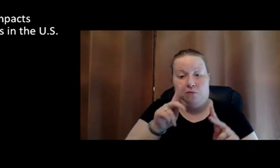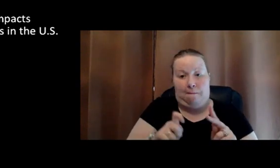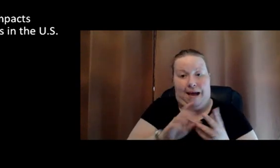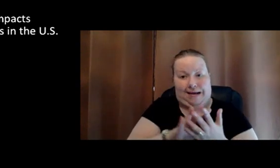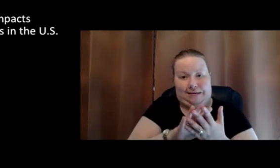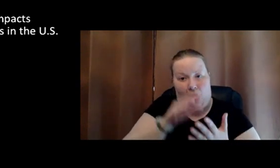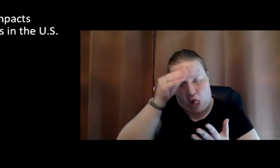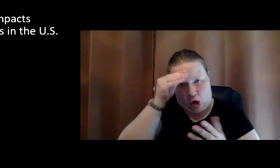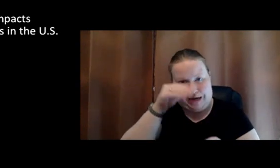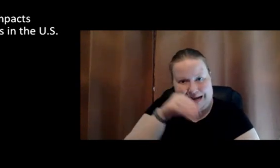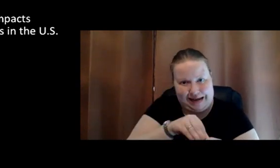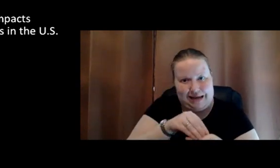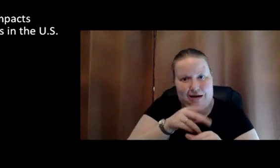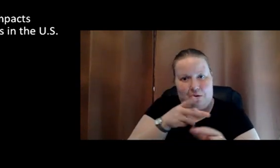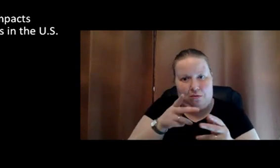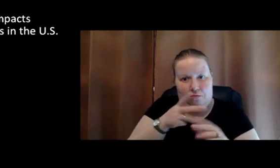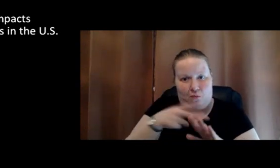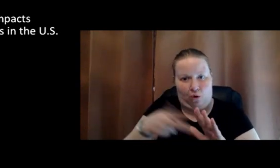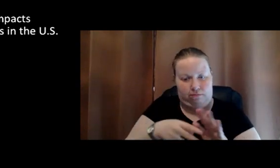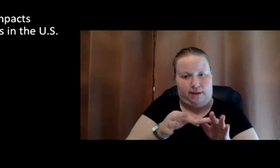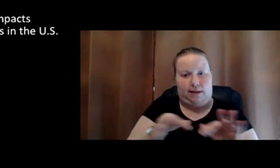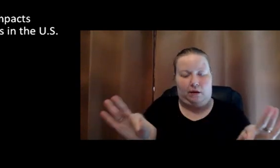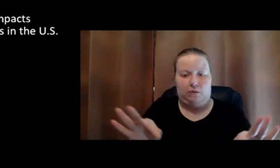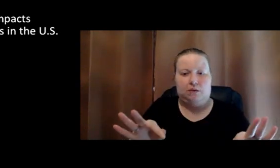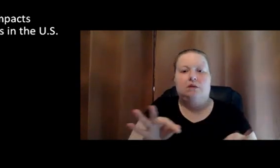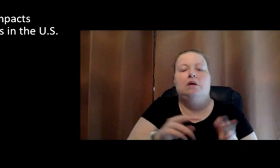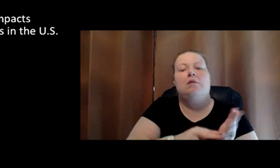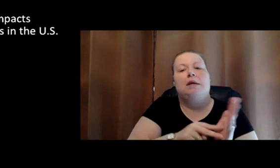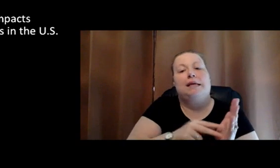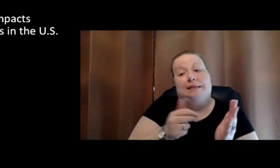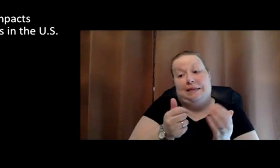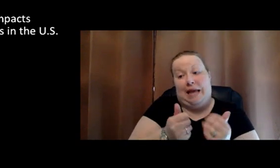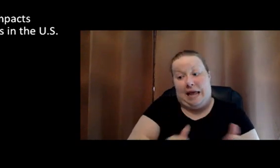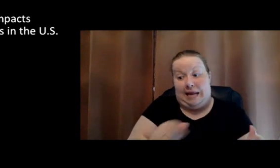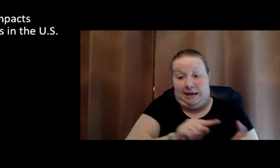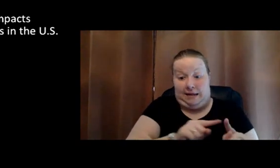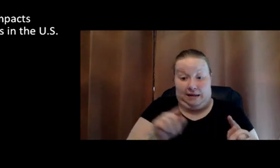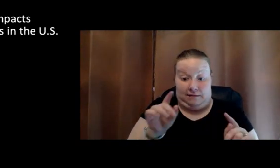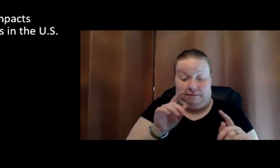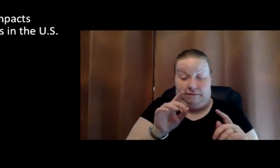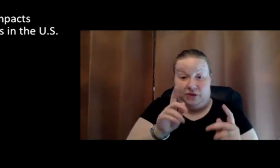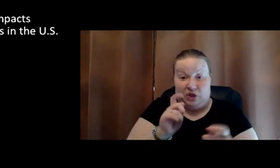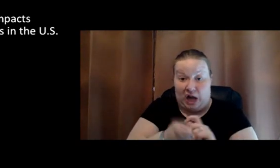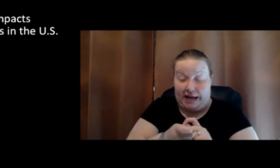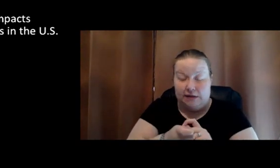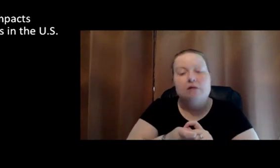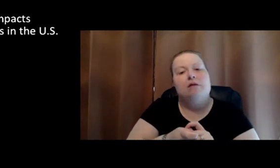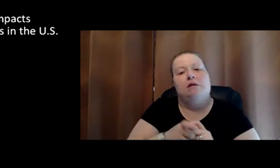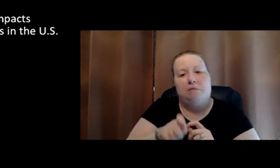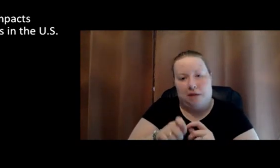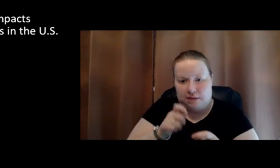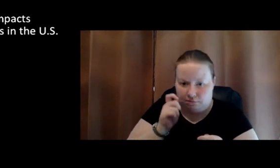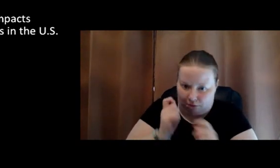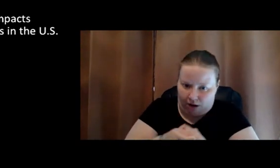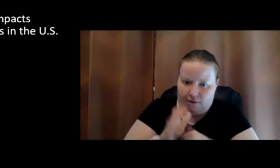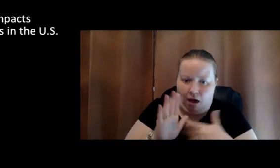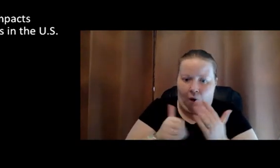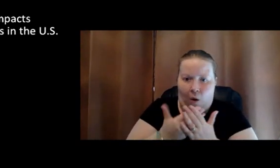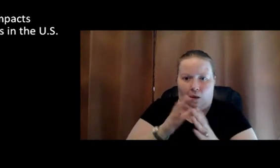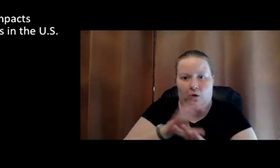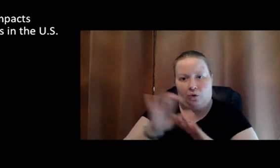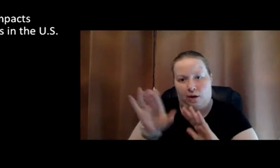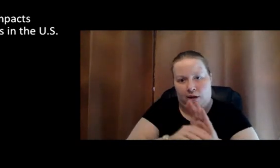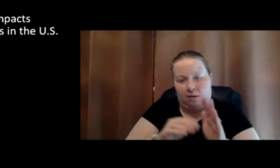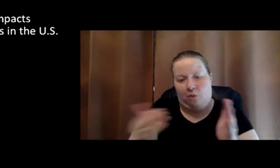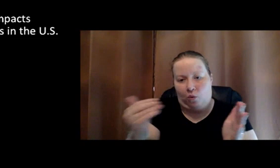learn in programming languages. So the moment any of those change, we have to modify all the curriculum. We have to retrain all the